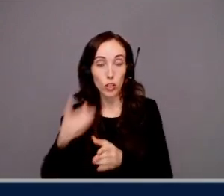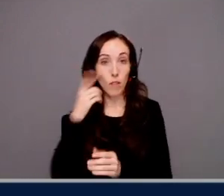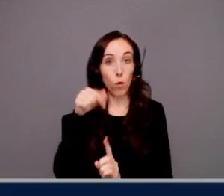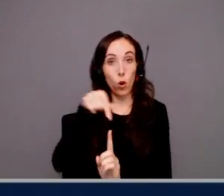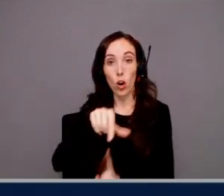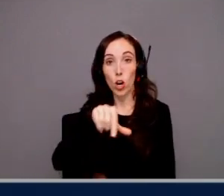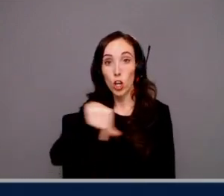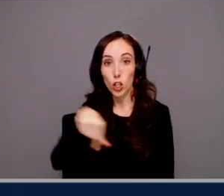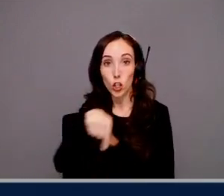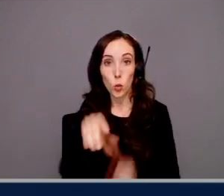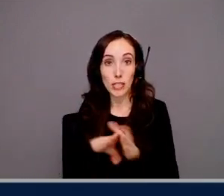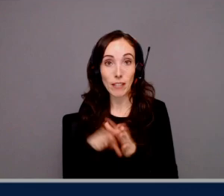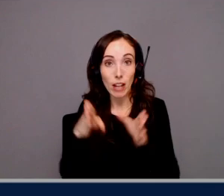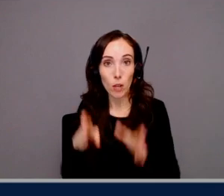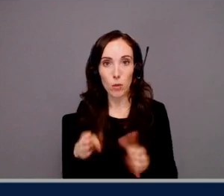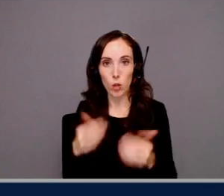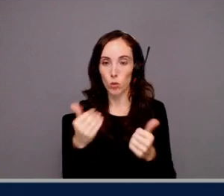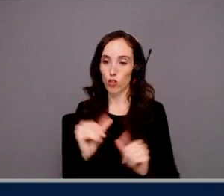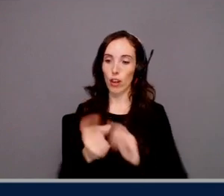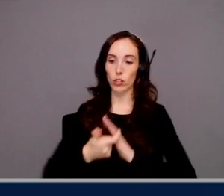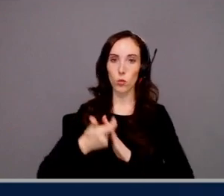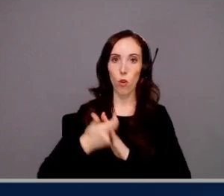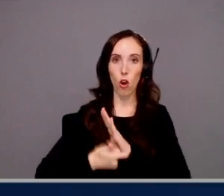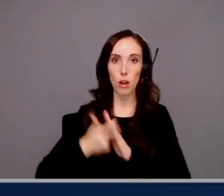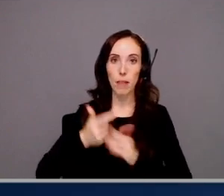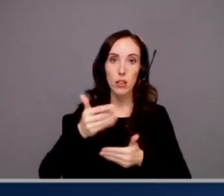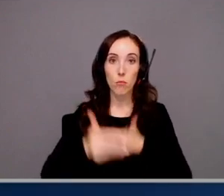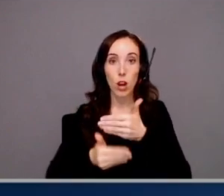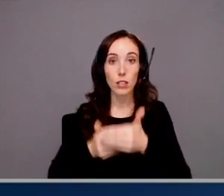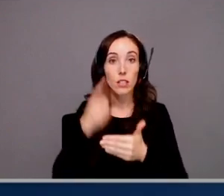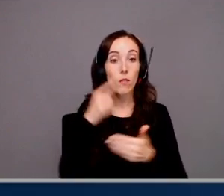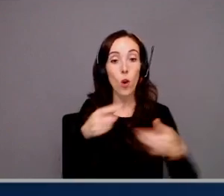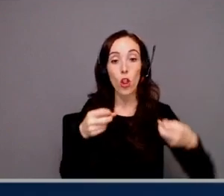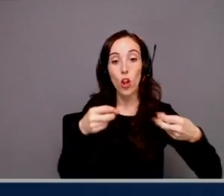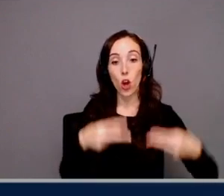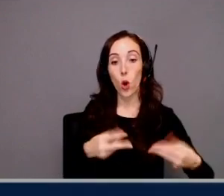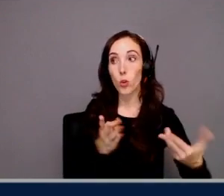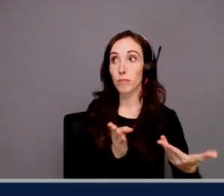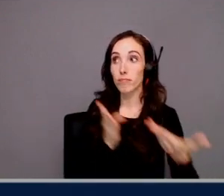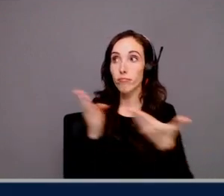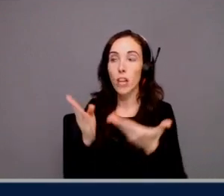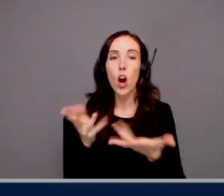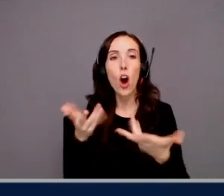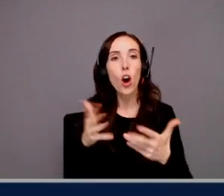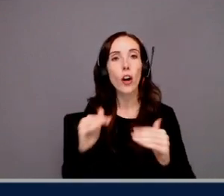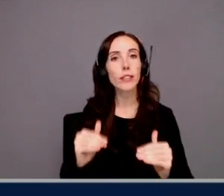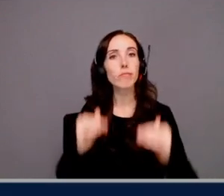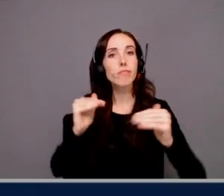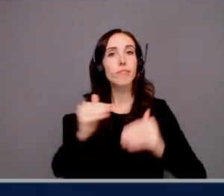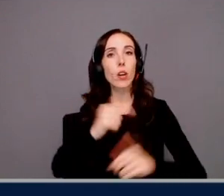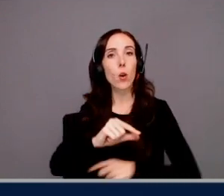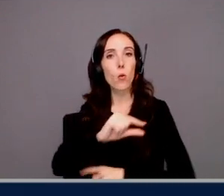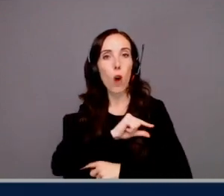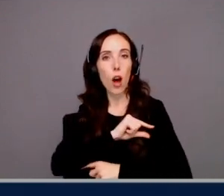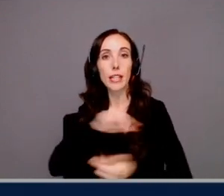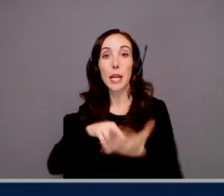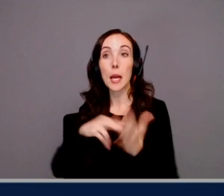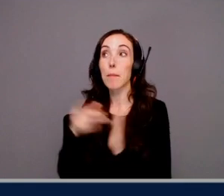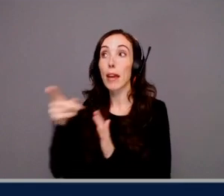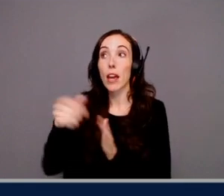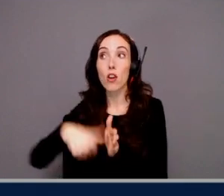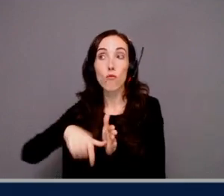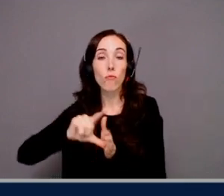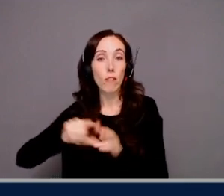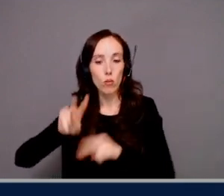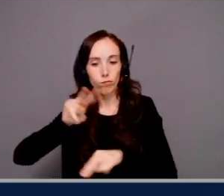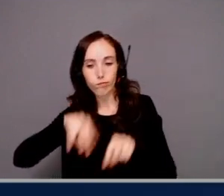can automate this process so that the code that's been submitted is already of higher quality, such that the code review process goes faster and